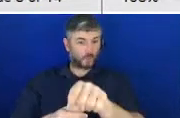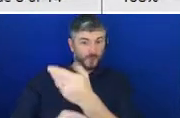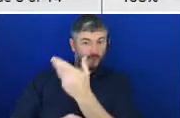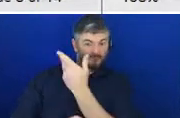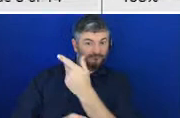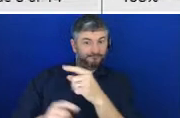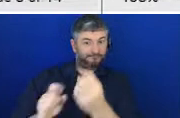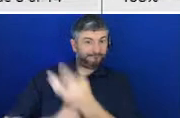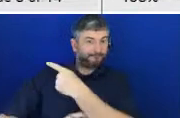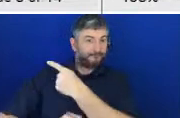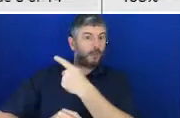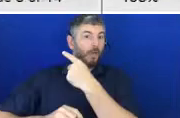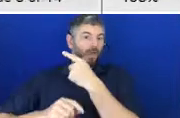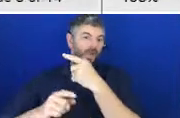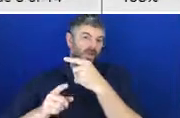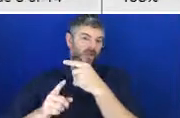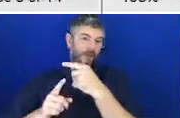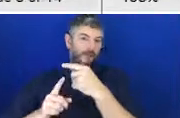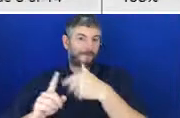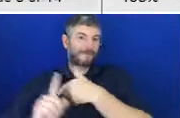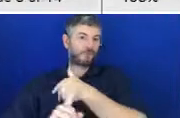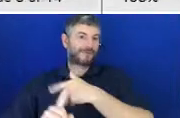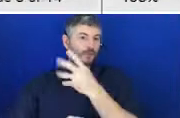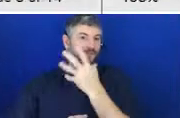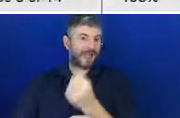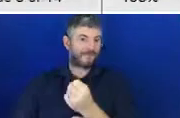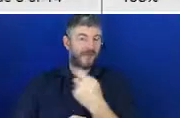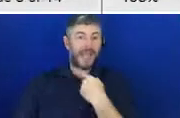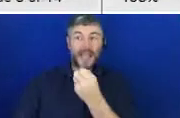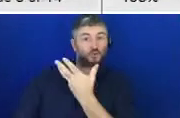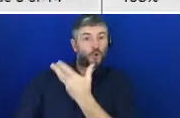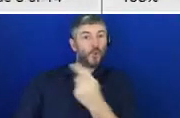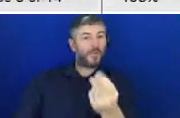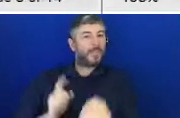what I normally do is I normally ask people, well, there's the background.